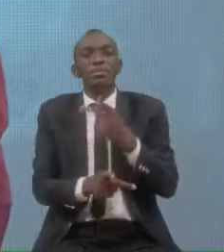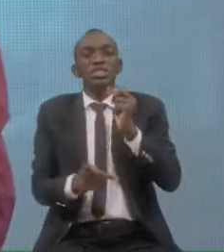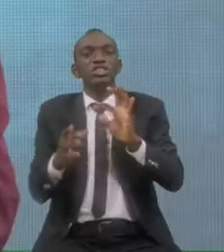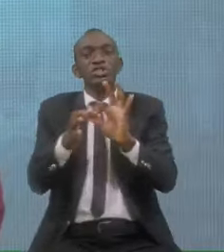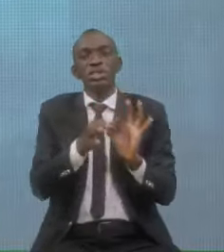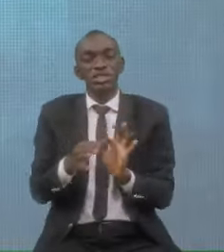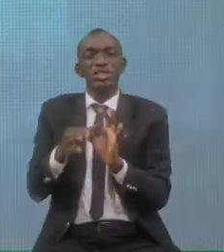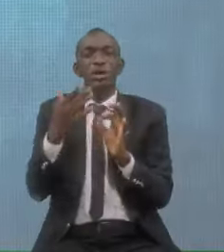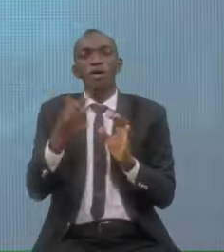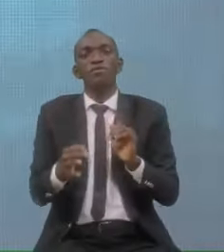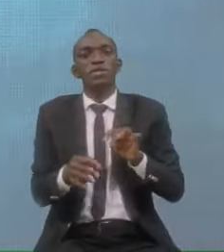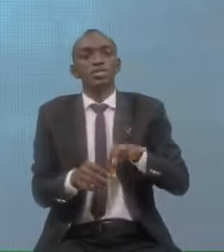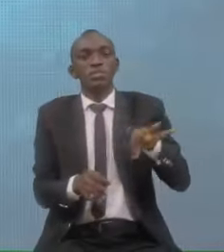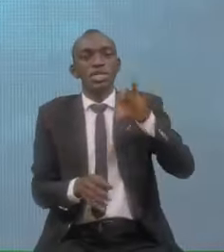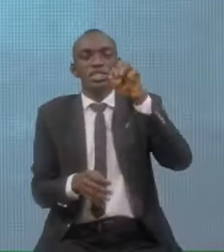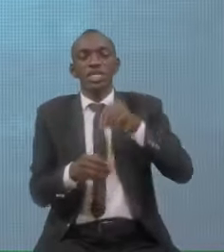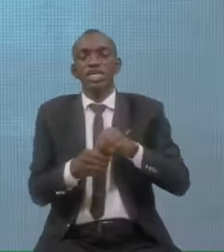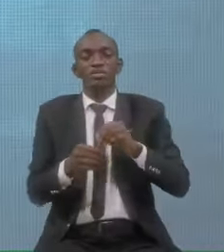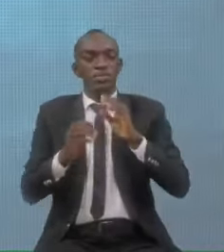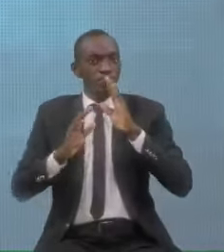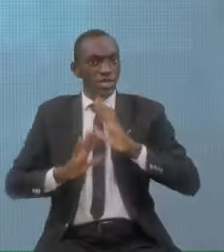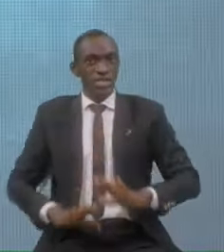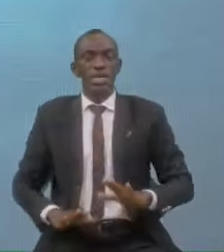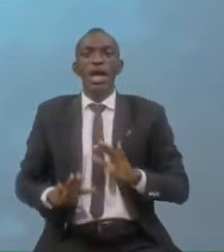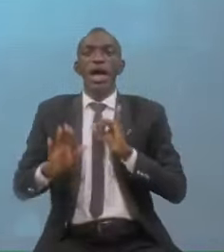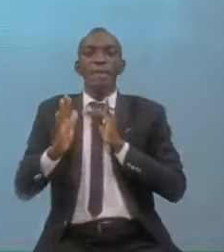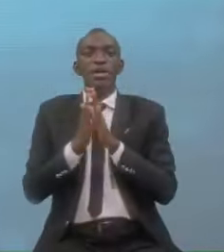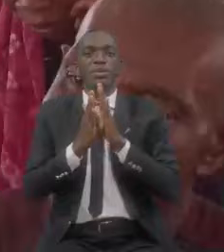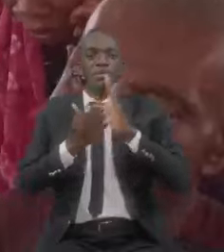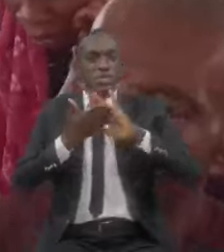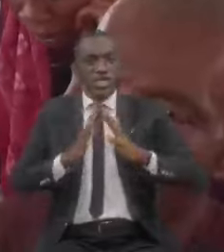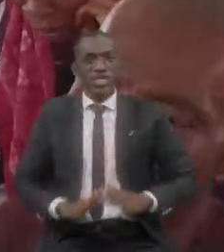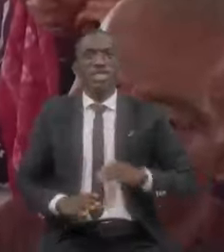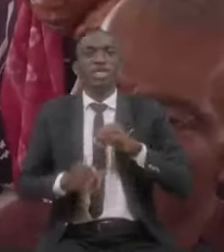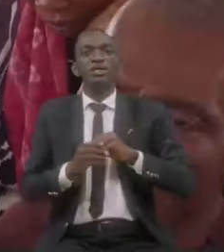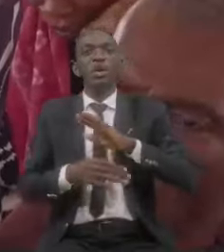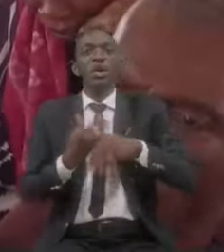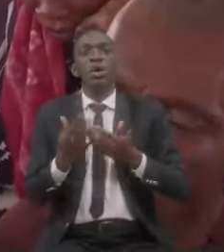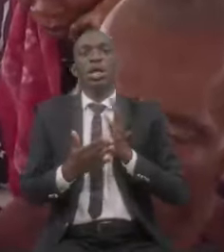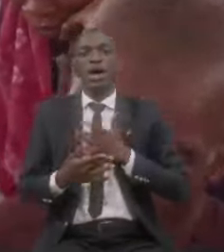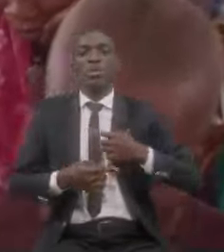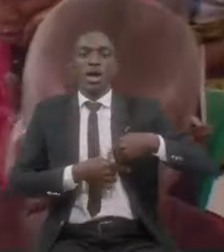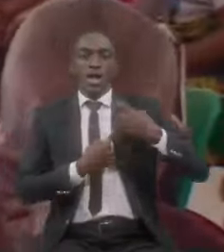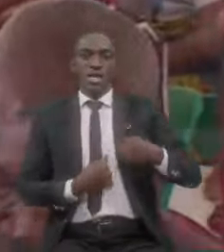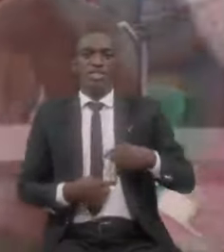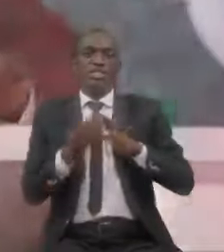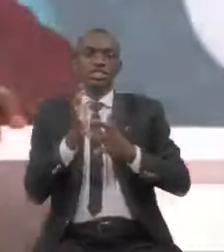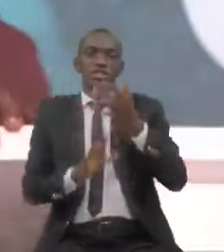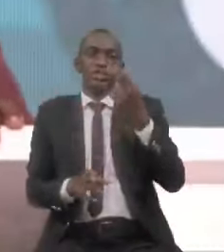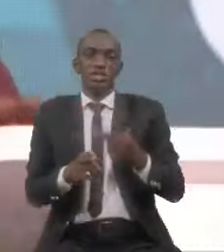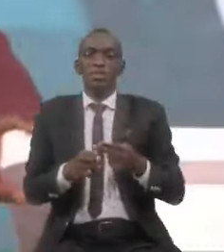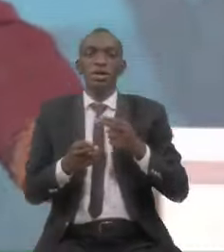peace. Peace in every one of our hearts in Jesus' name. V is the